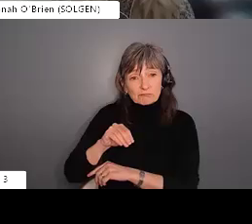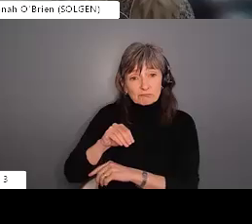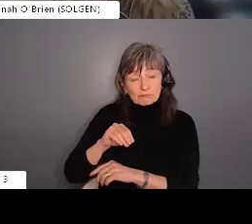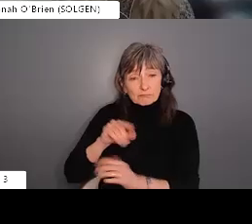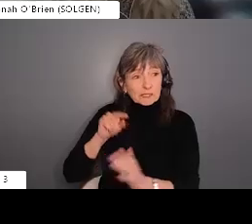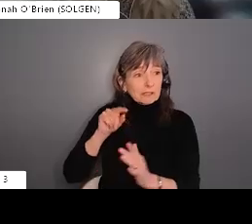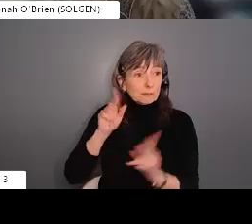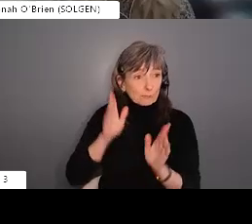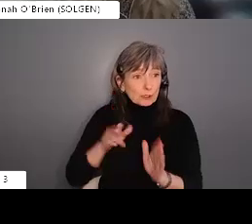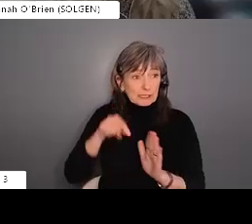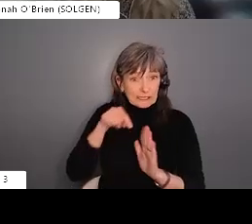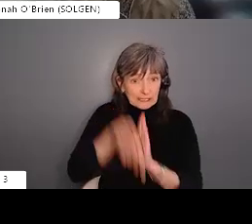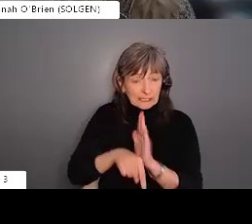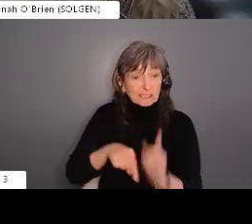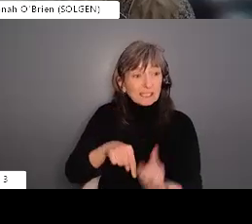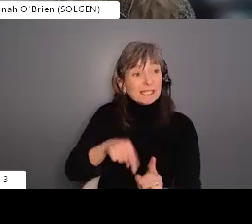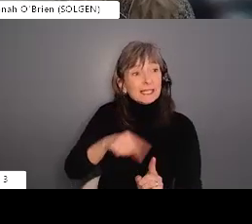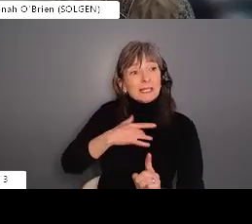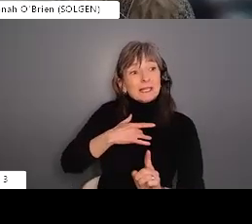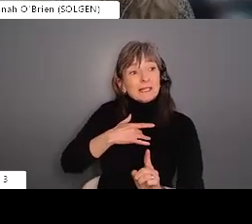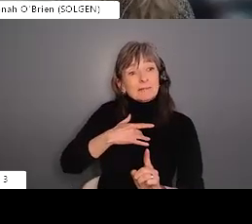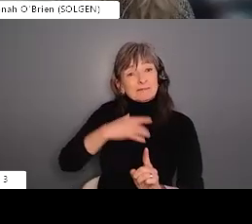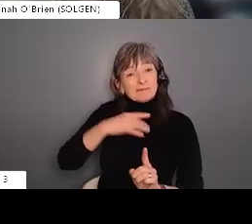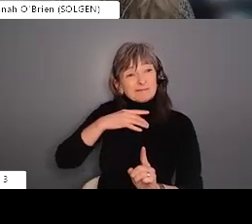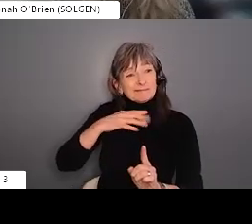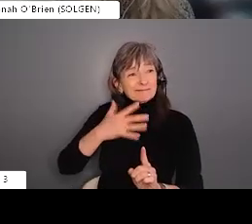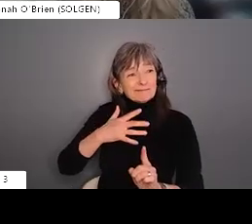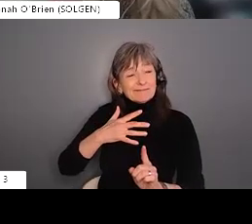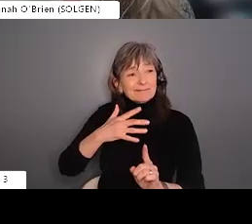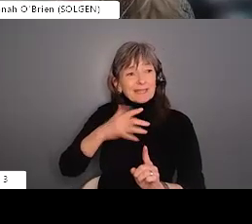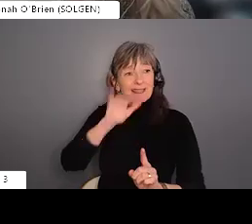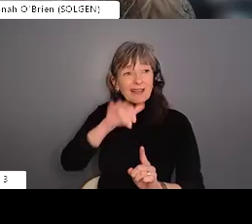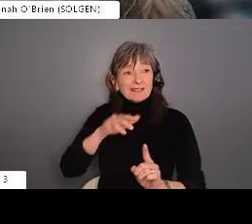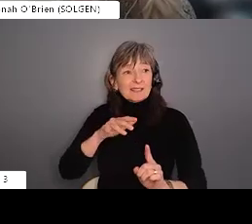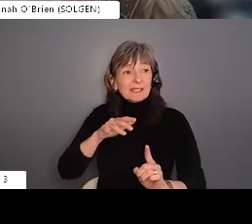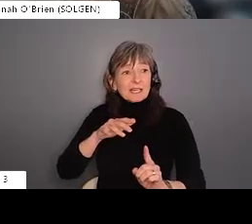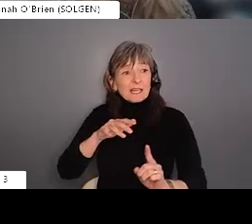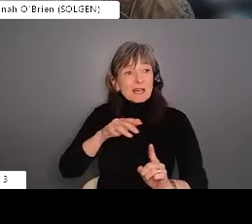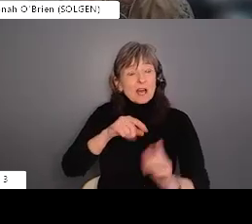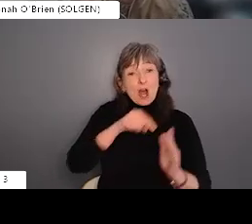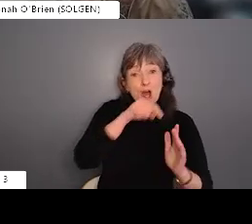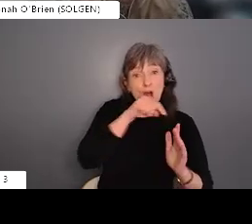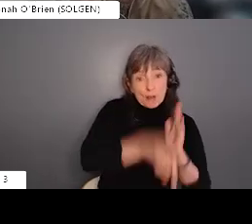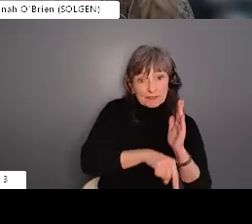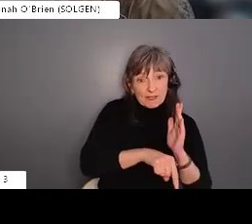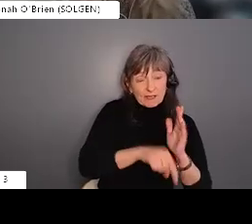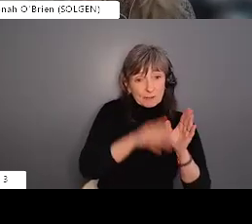Whereas in the older adults, we kind of have a 50-50 split where it's homicides versus homicides,